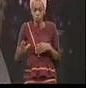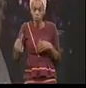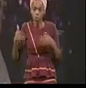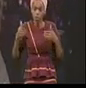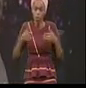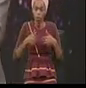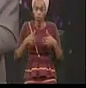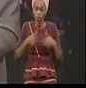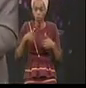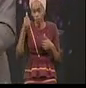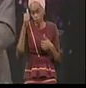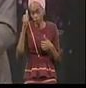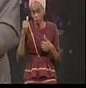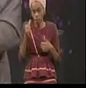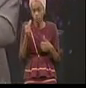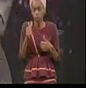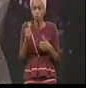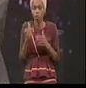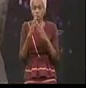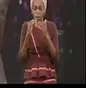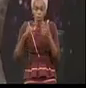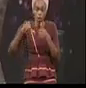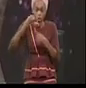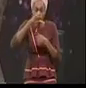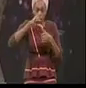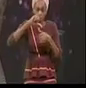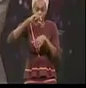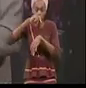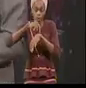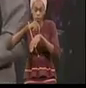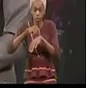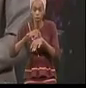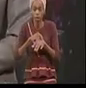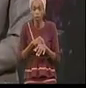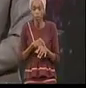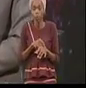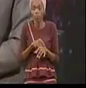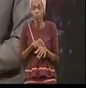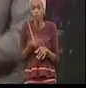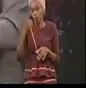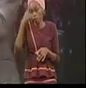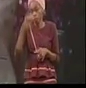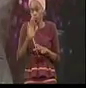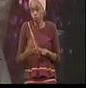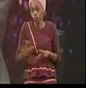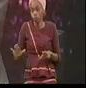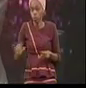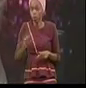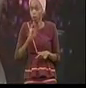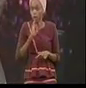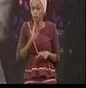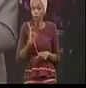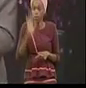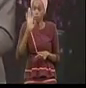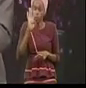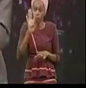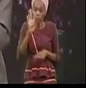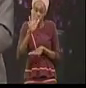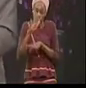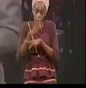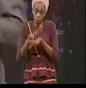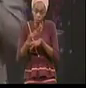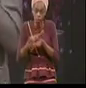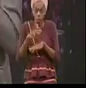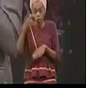adult. They are separate house fellowship. Time is as follows. For the children and the youth, they meet together 4 p.m. while the